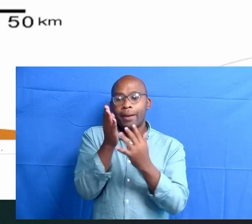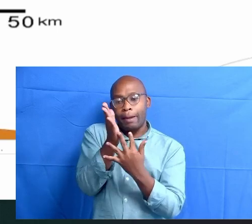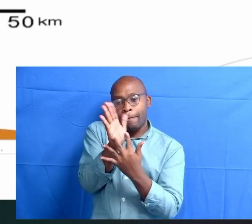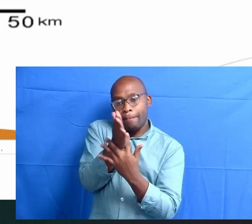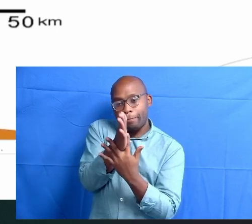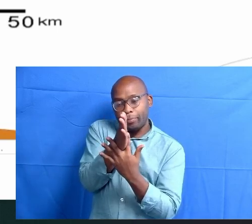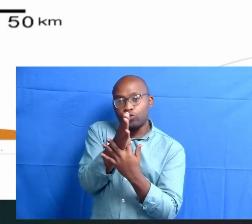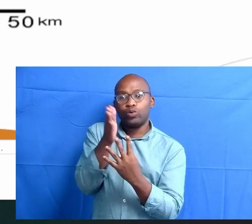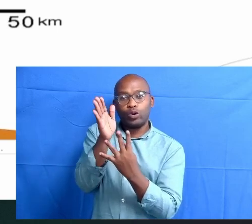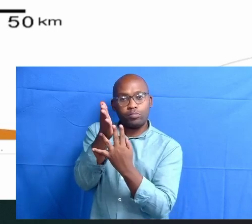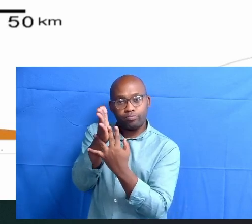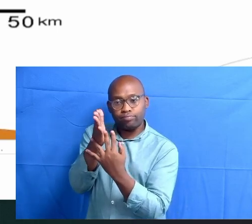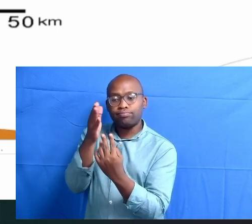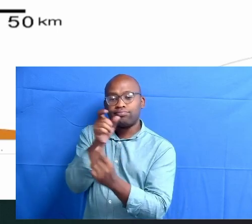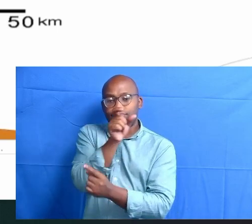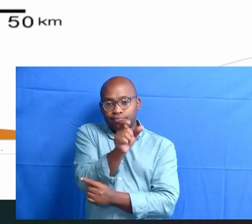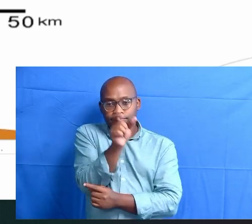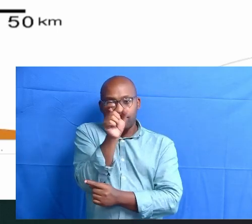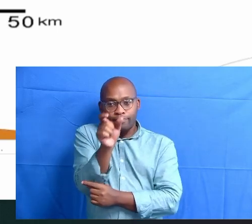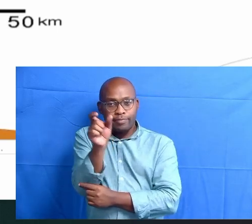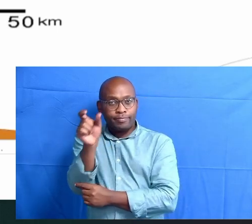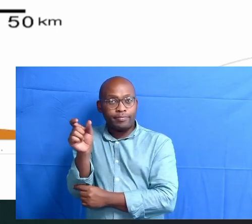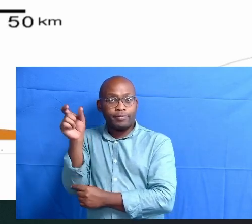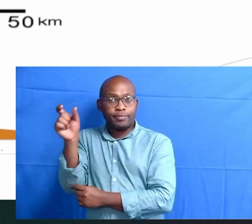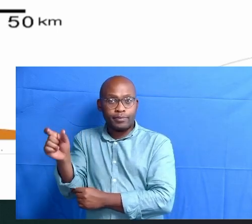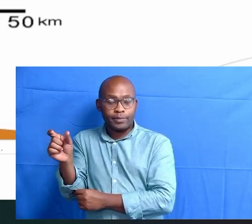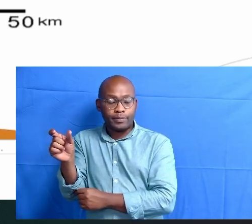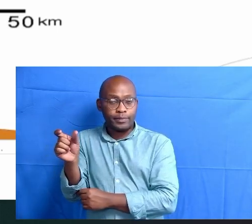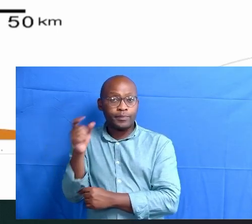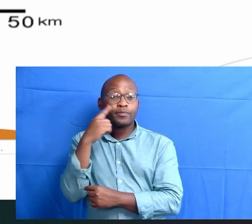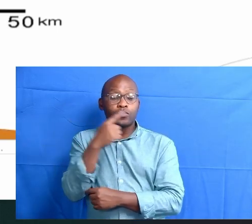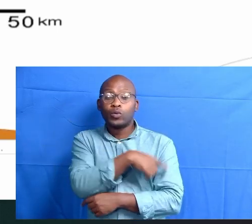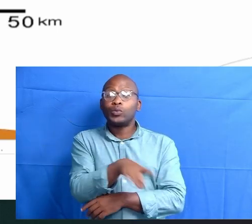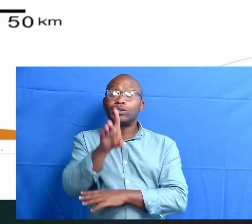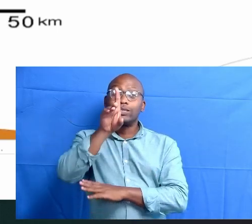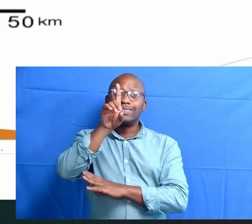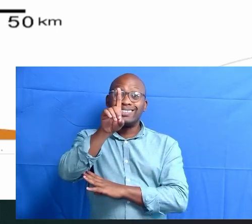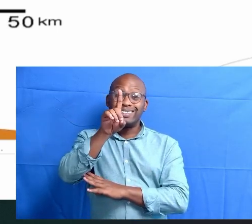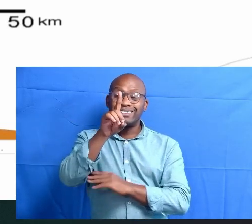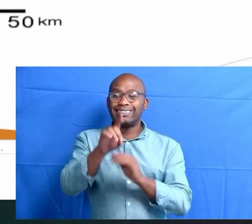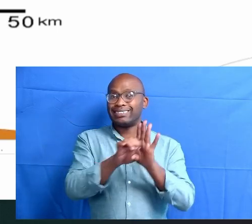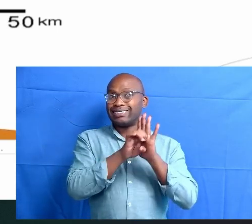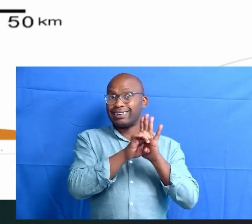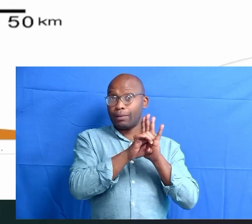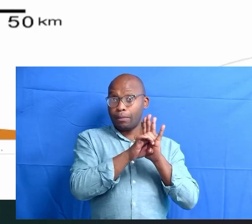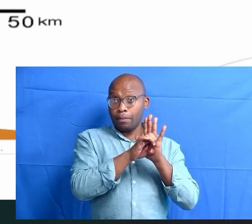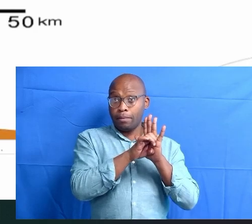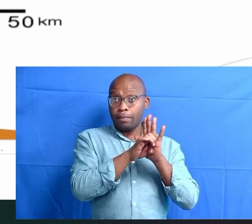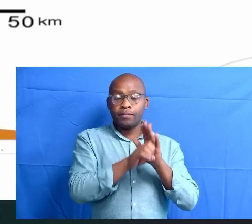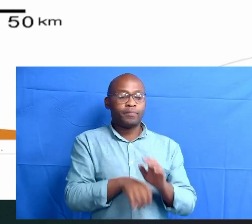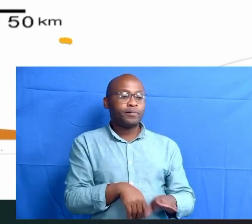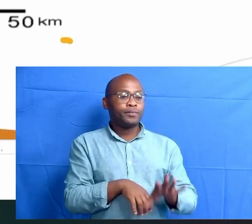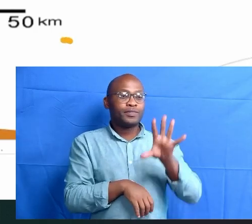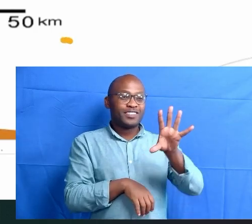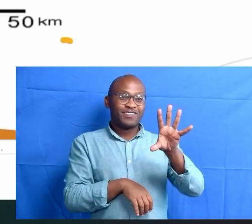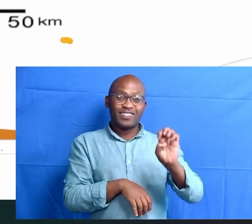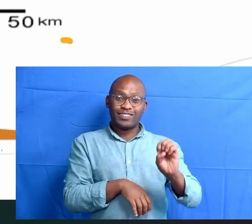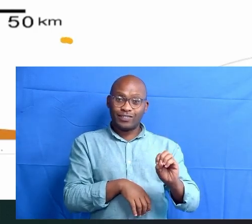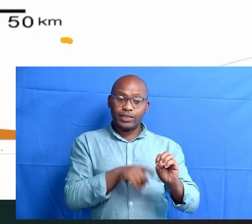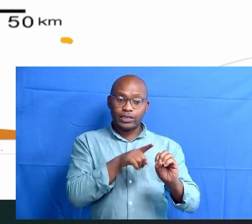them, which is, this one is on scale D. So one of the example, it's 50, it's 1 centimeter and it's